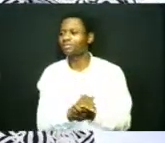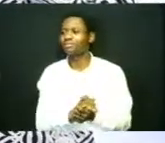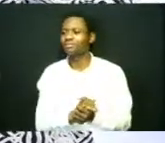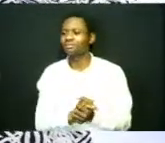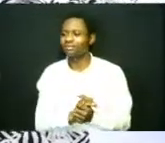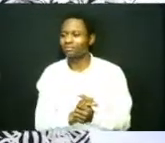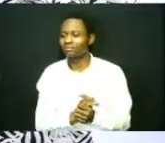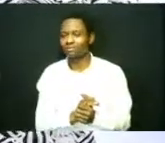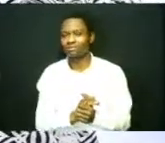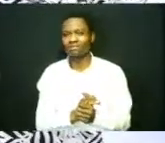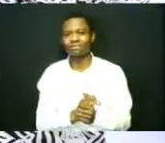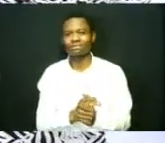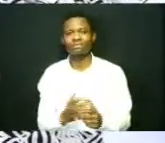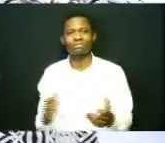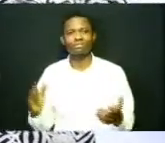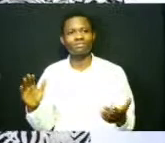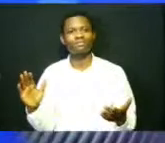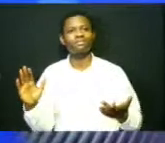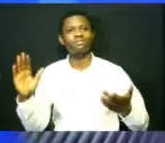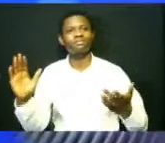angels sing.